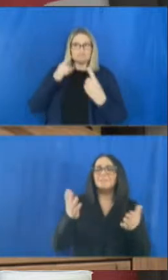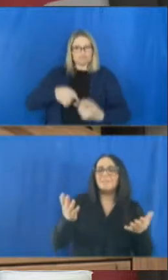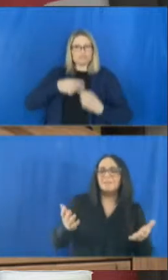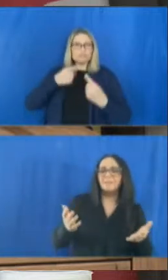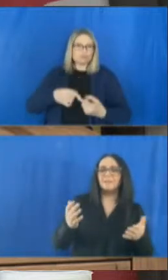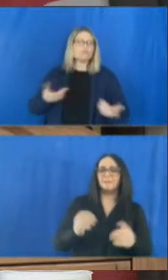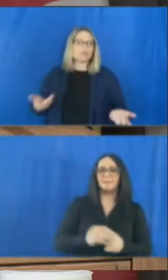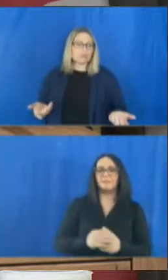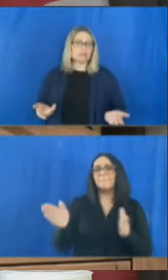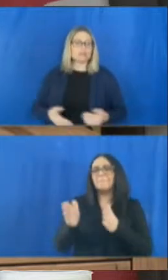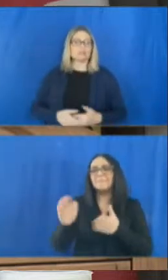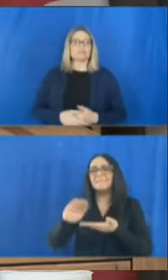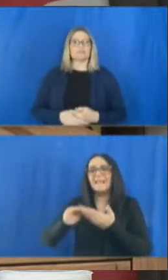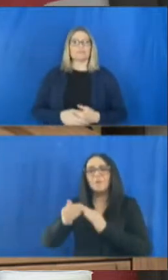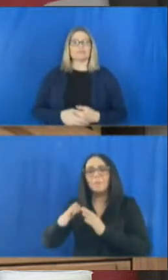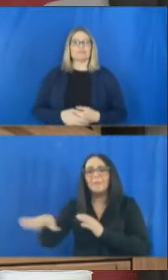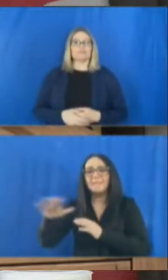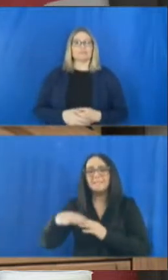part d'effort.